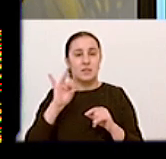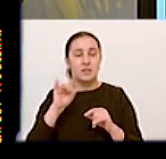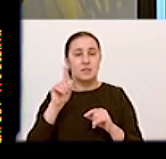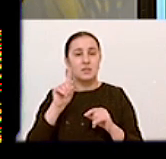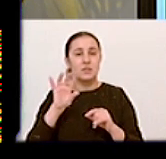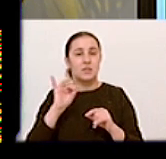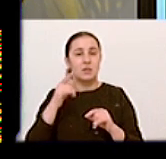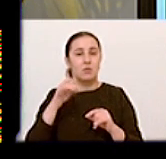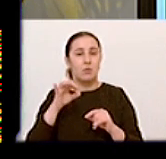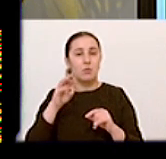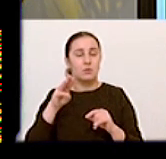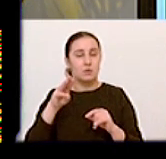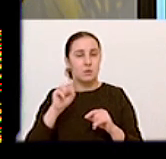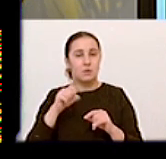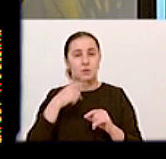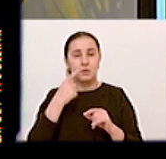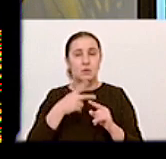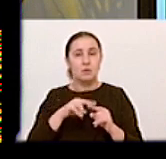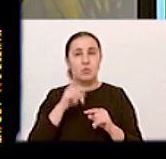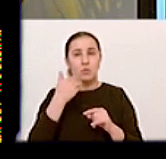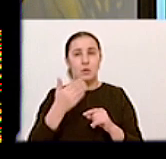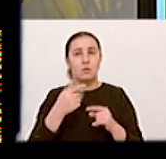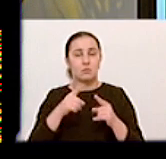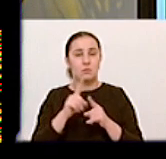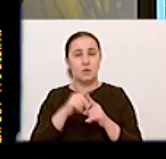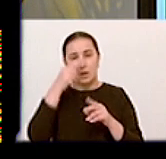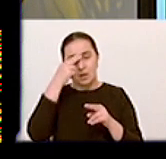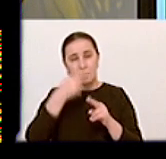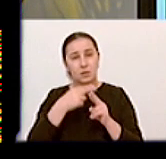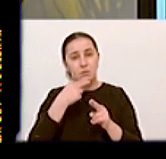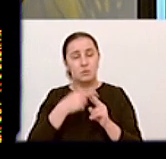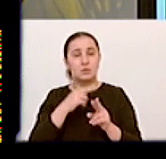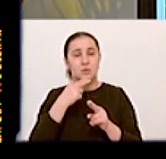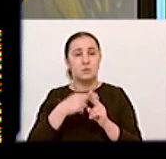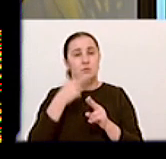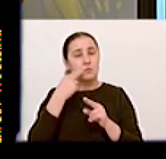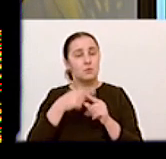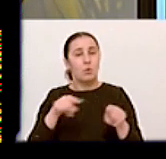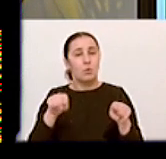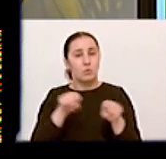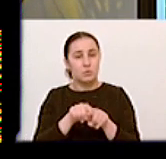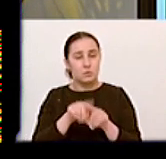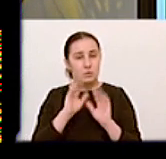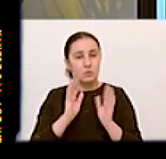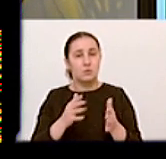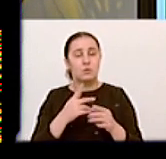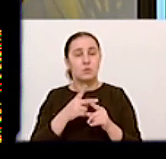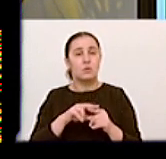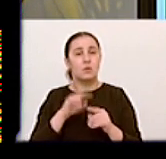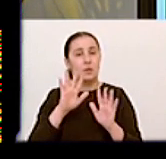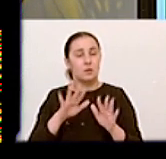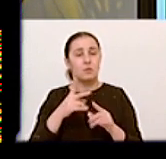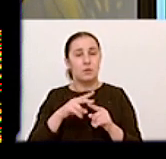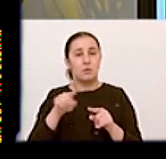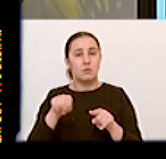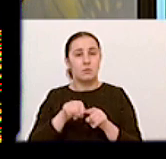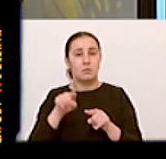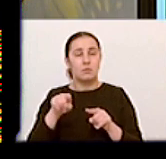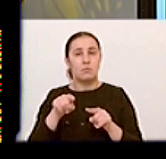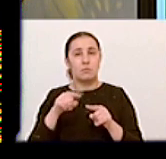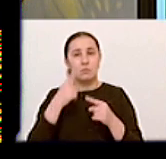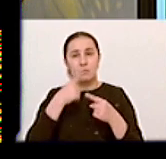dizigotali egizaklar deb ataladi. Ular xuddi aka-uka yoki opa-singillardek bir-biriga o'xshaydi, lekin aynan